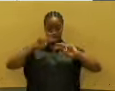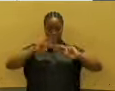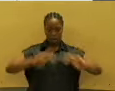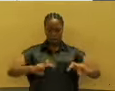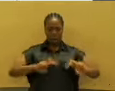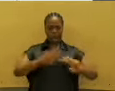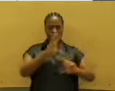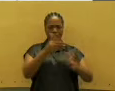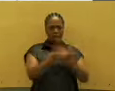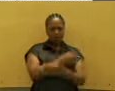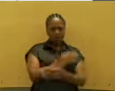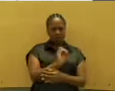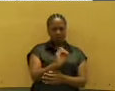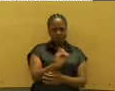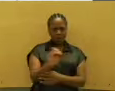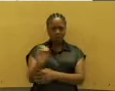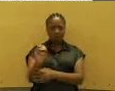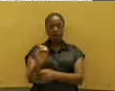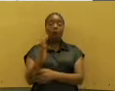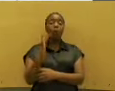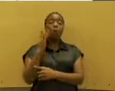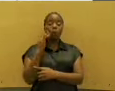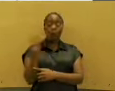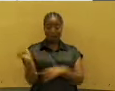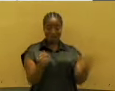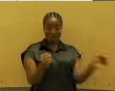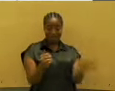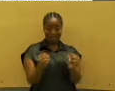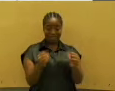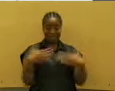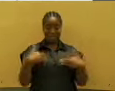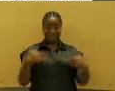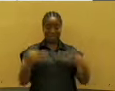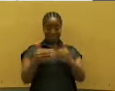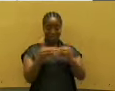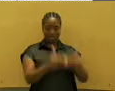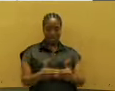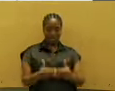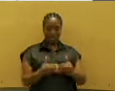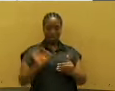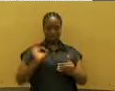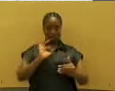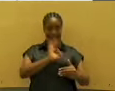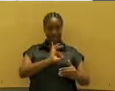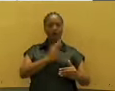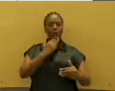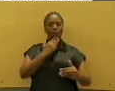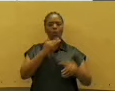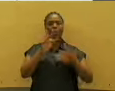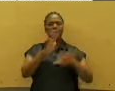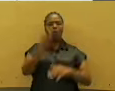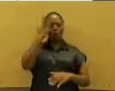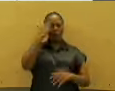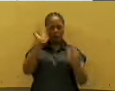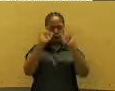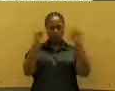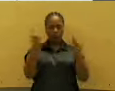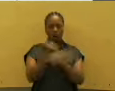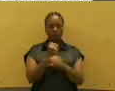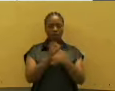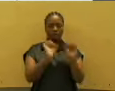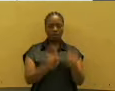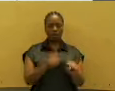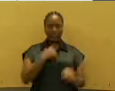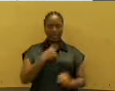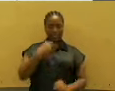to find staff that are competent to help in healthcare centers for students and people alike, and also then to have referral systems